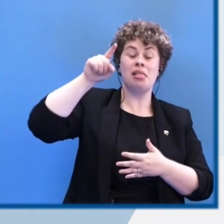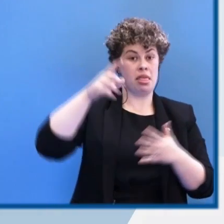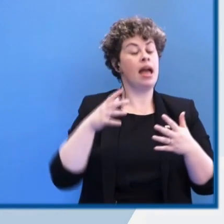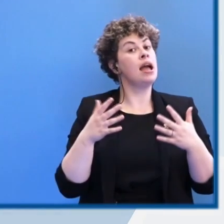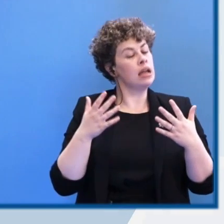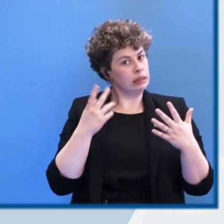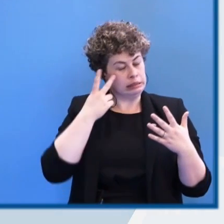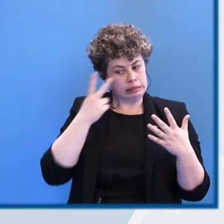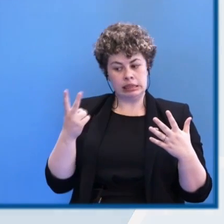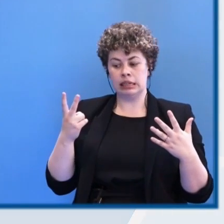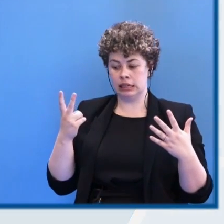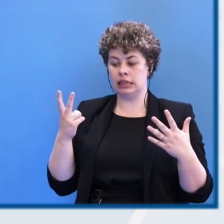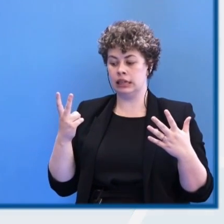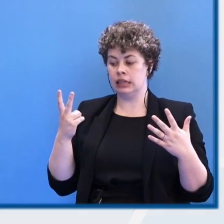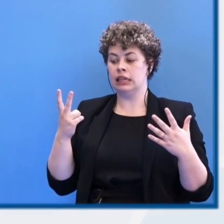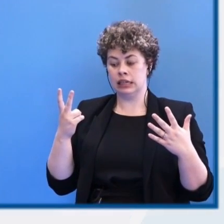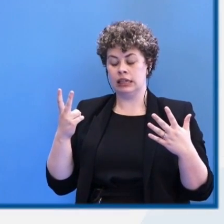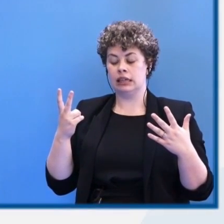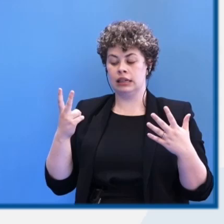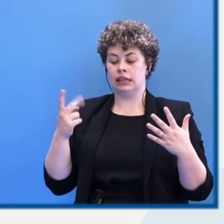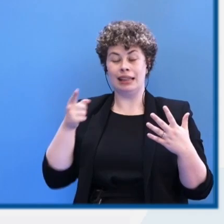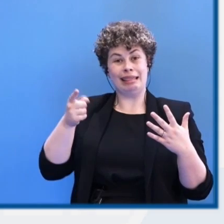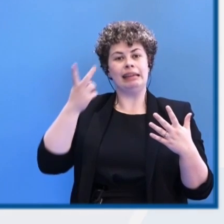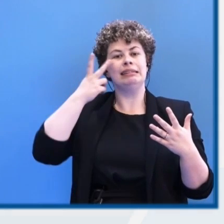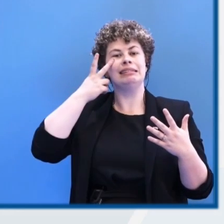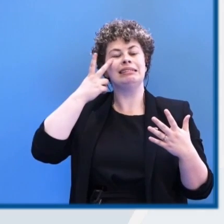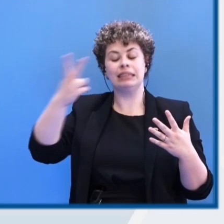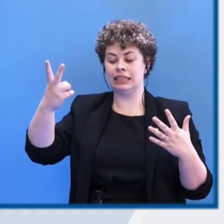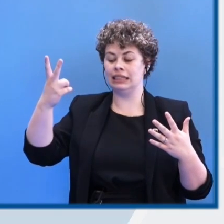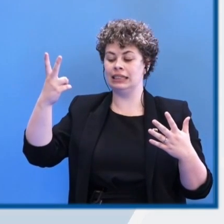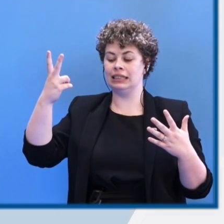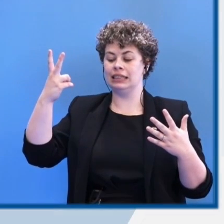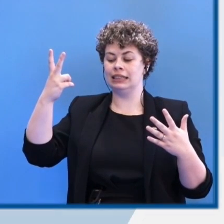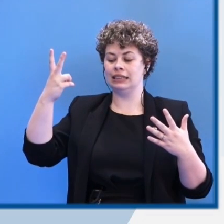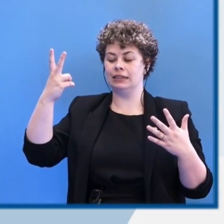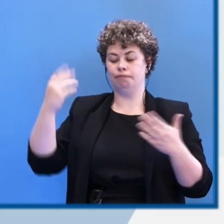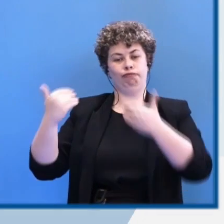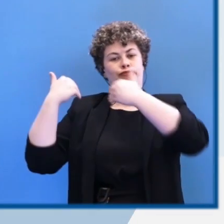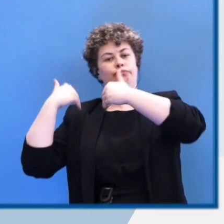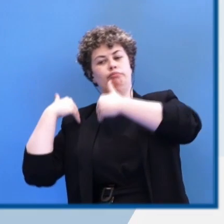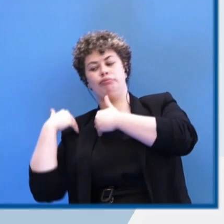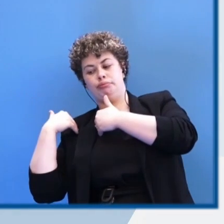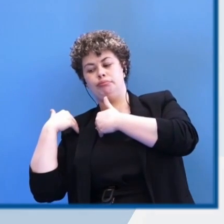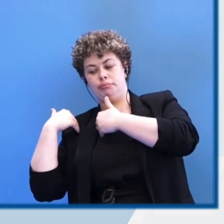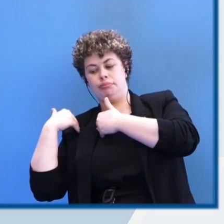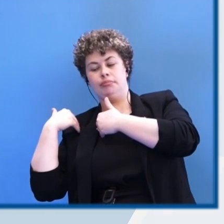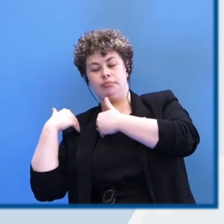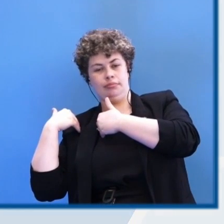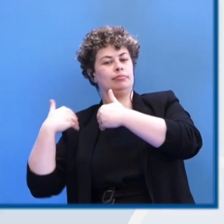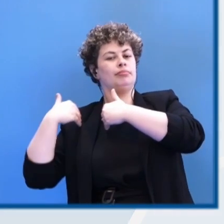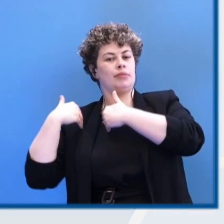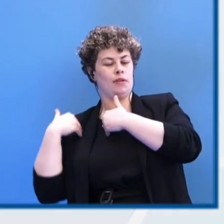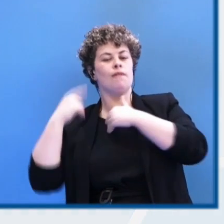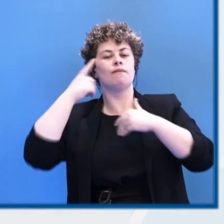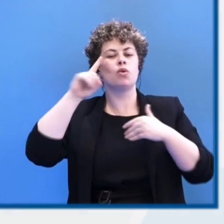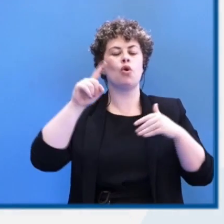intimately linked in nature and therefore should also be in our scientific and operational treatment. This is the Earth system